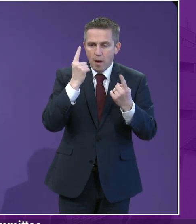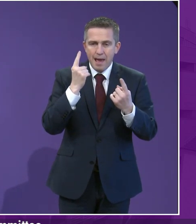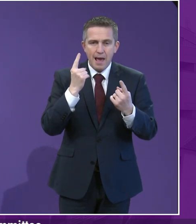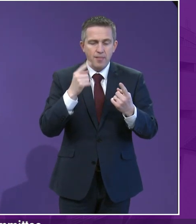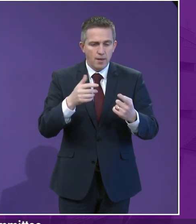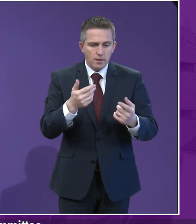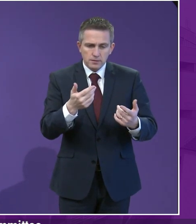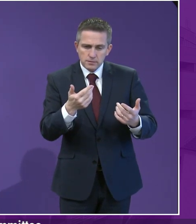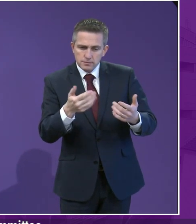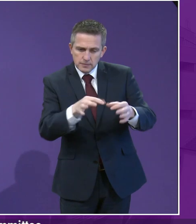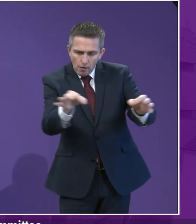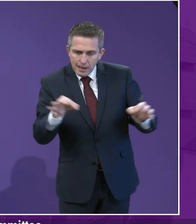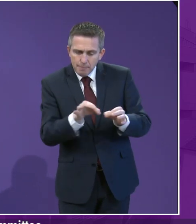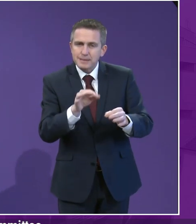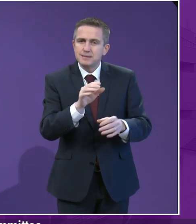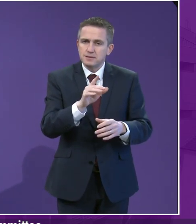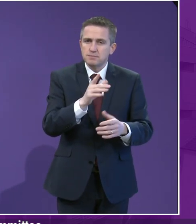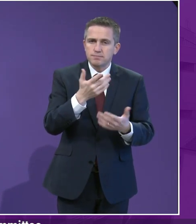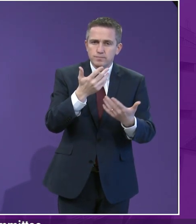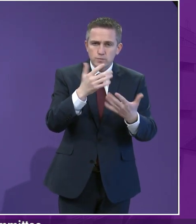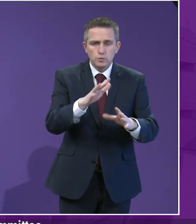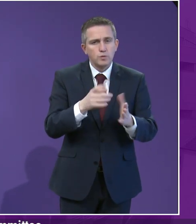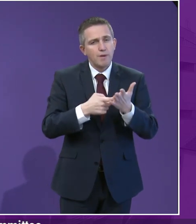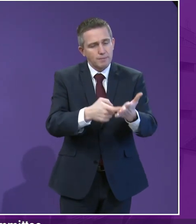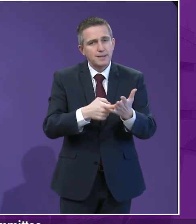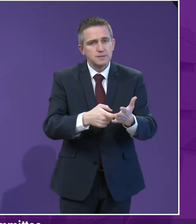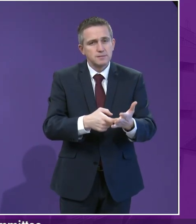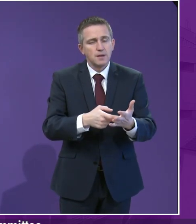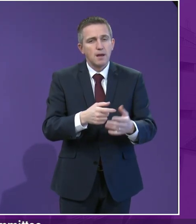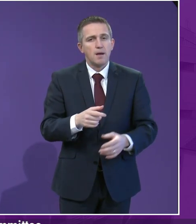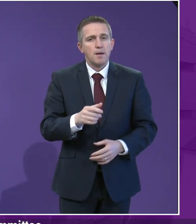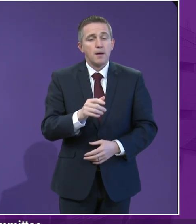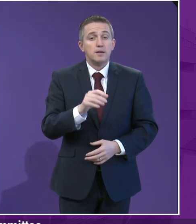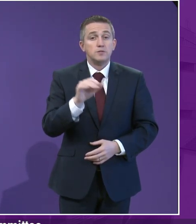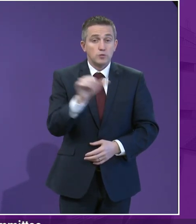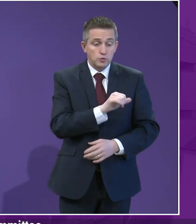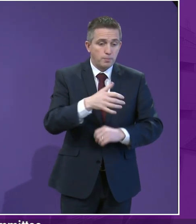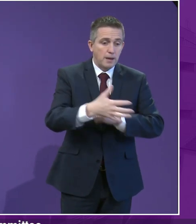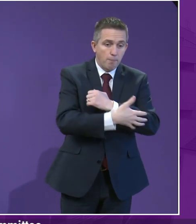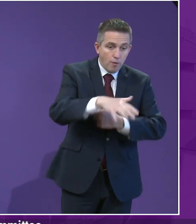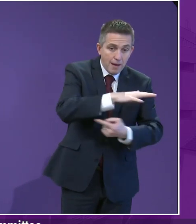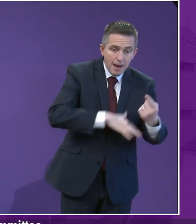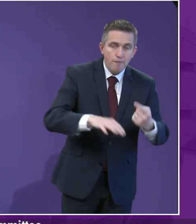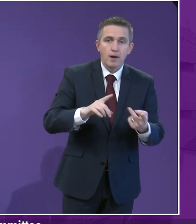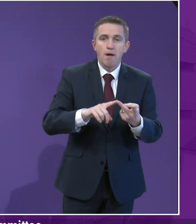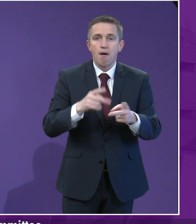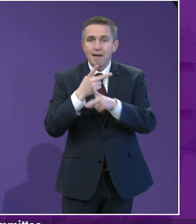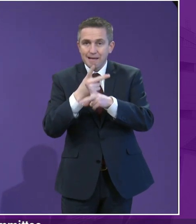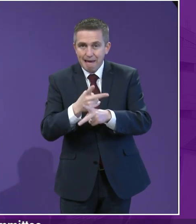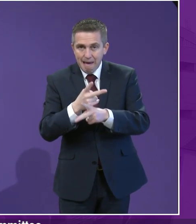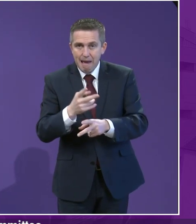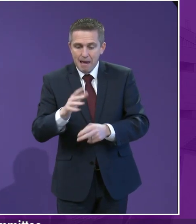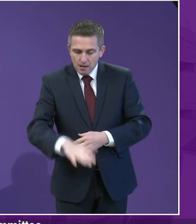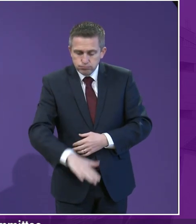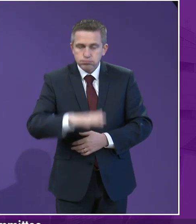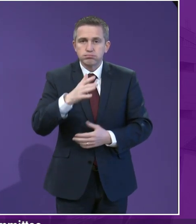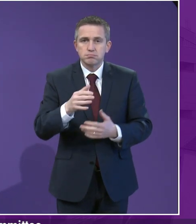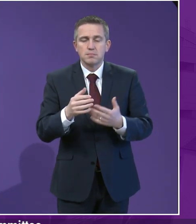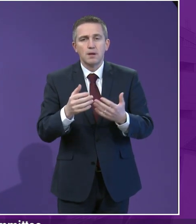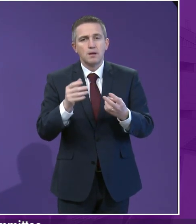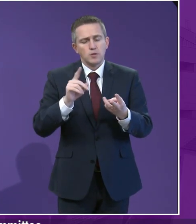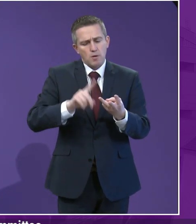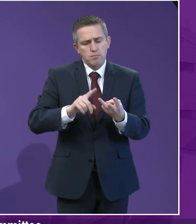with them their own complex issues. So I think we do need to be taking a very wide and intersectional view on what widening access